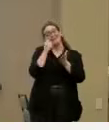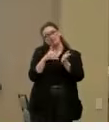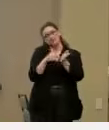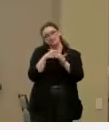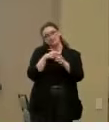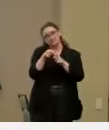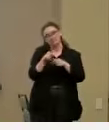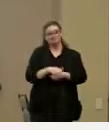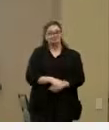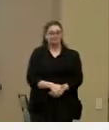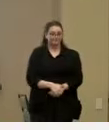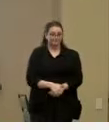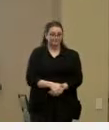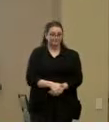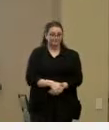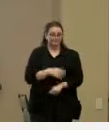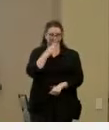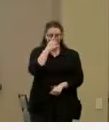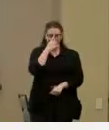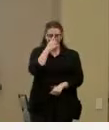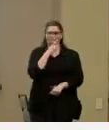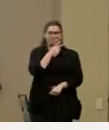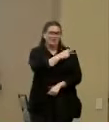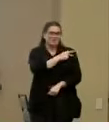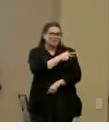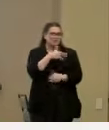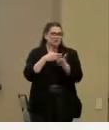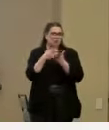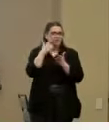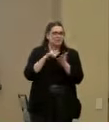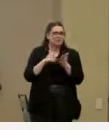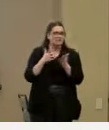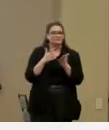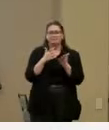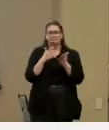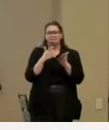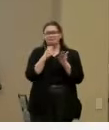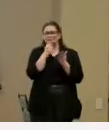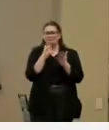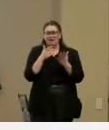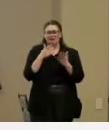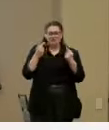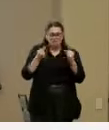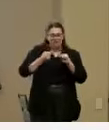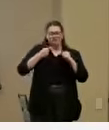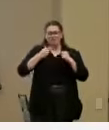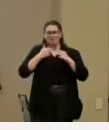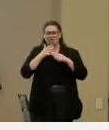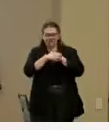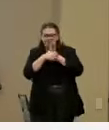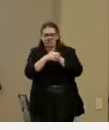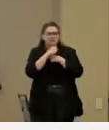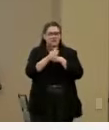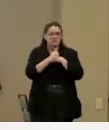dermatologist. So what do patients notice? We already said it's not that painful, it's not that itchy.